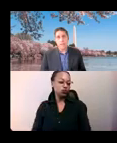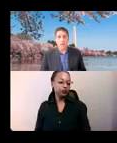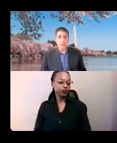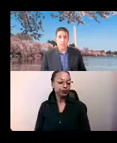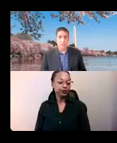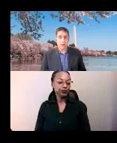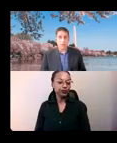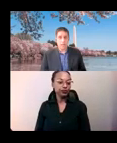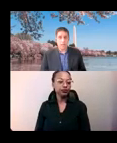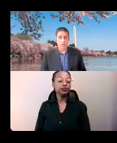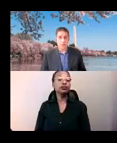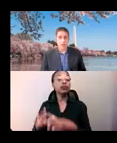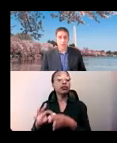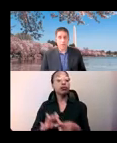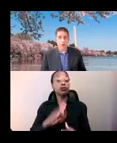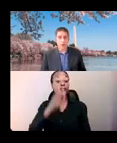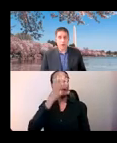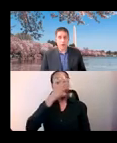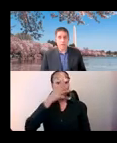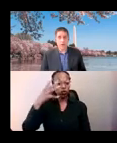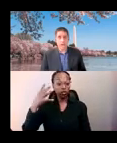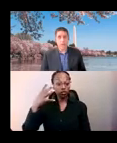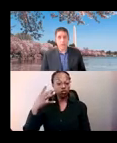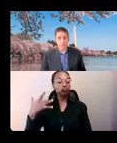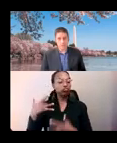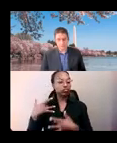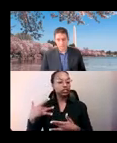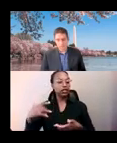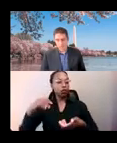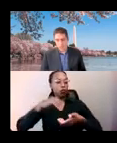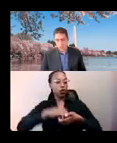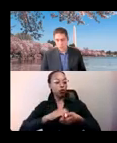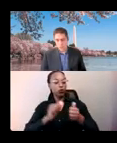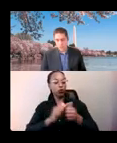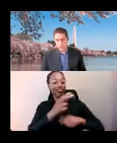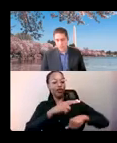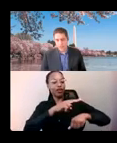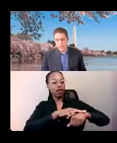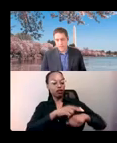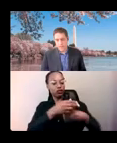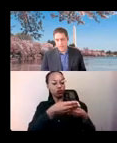of immigration, where we most often partner with our national office,